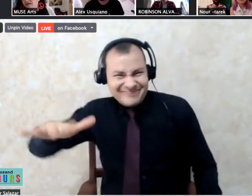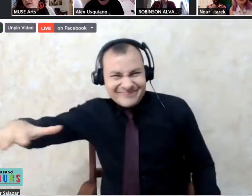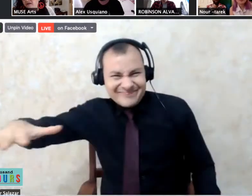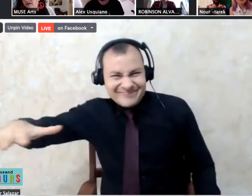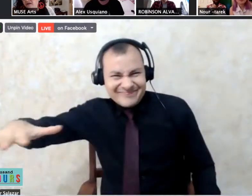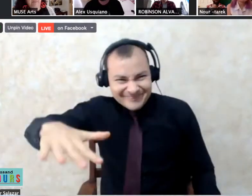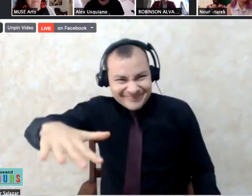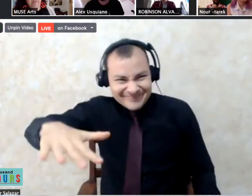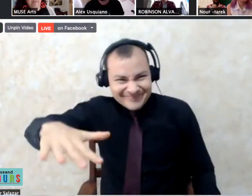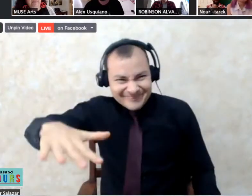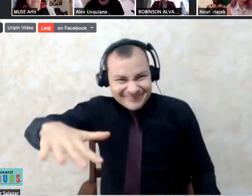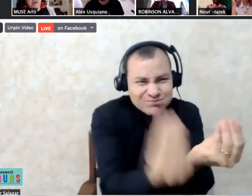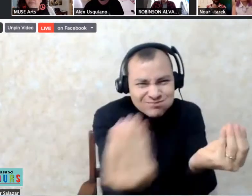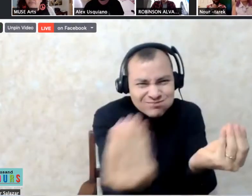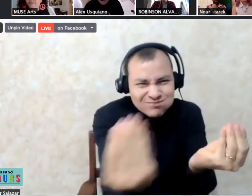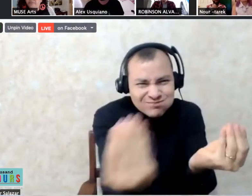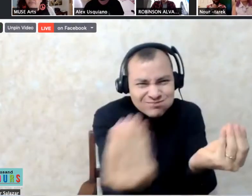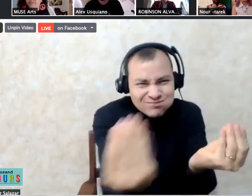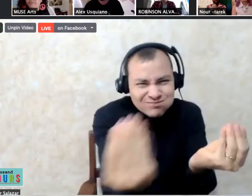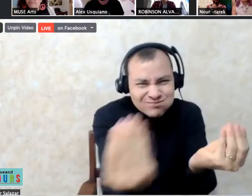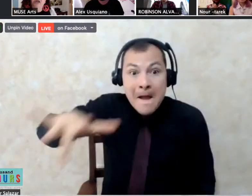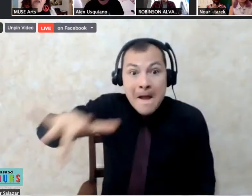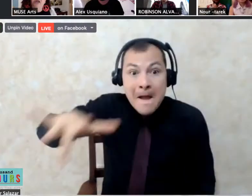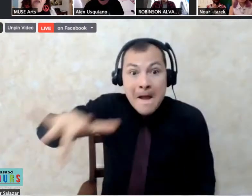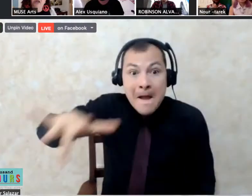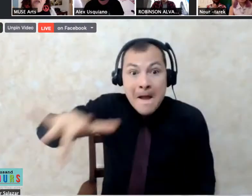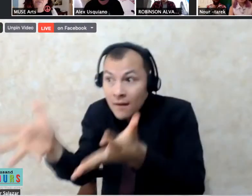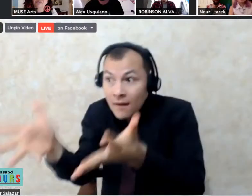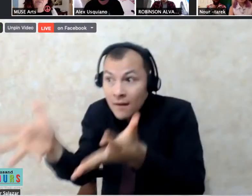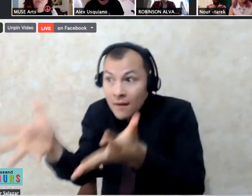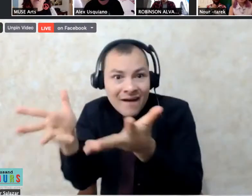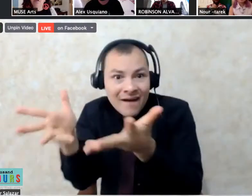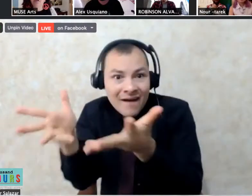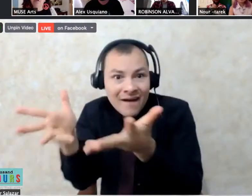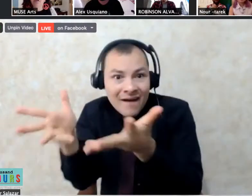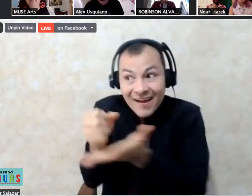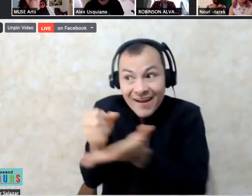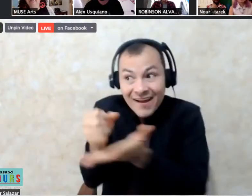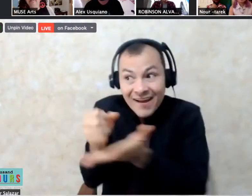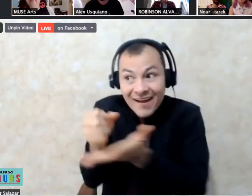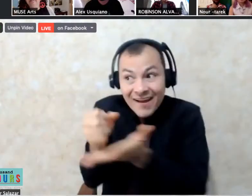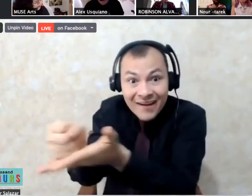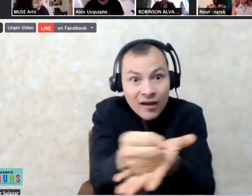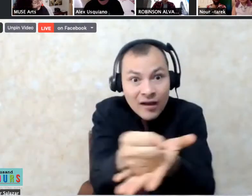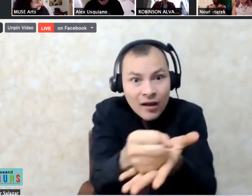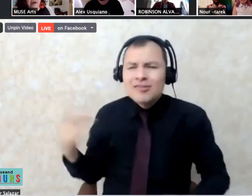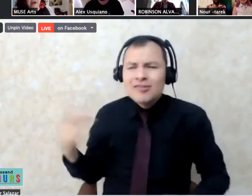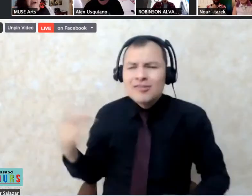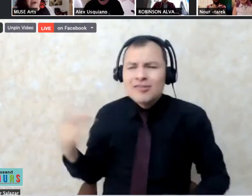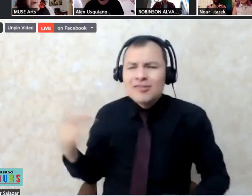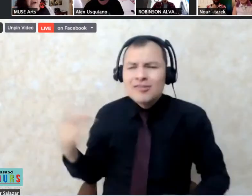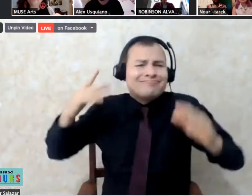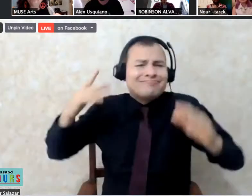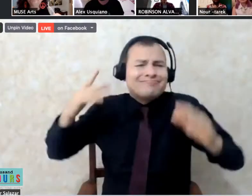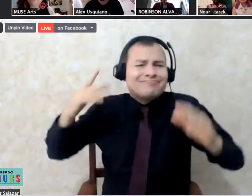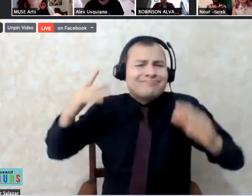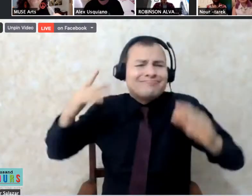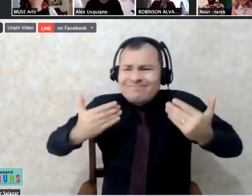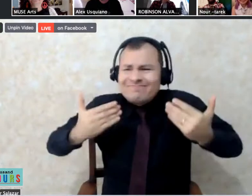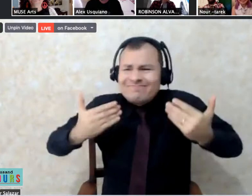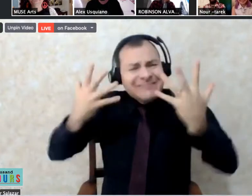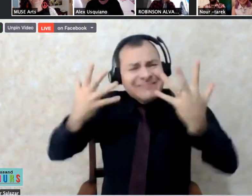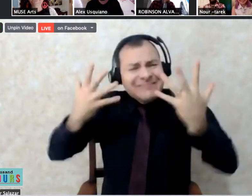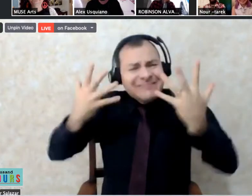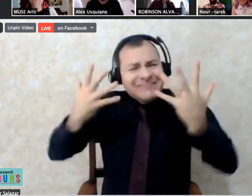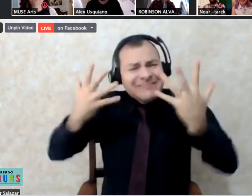inspirados. Bueno, en fin, esto es lo que nosotros hacemos y muchas gracias por escucharnos. Yeah, do we have time?